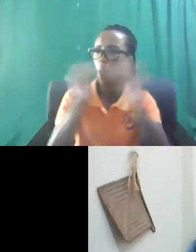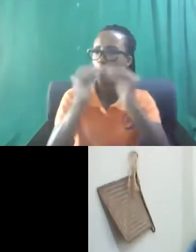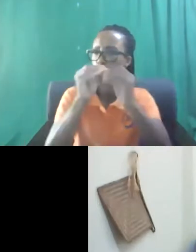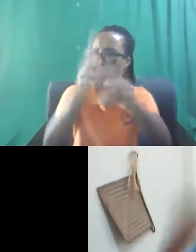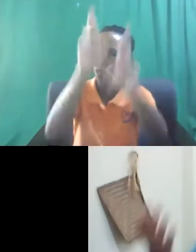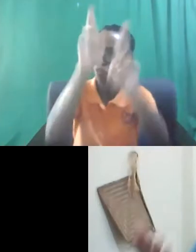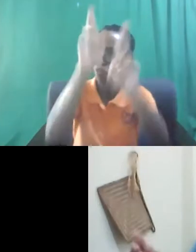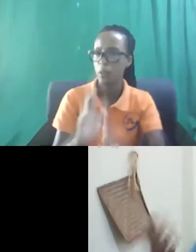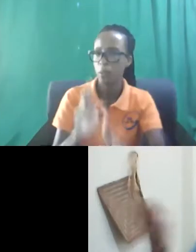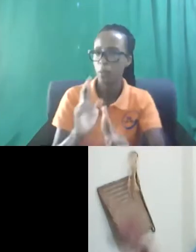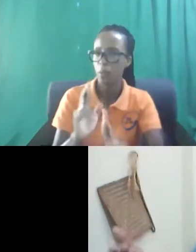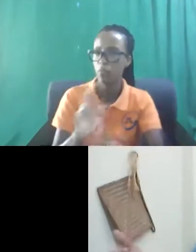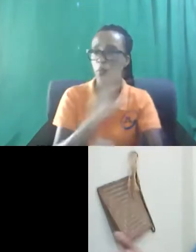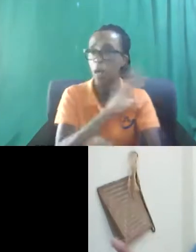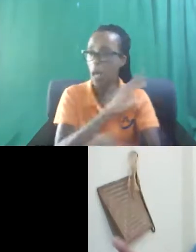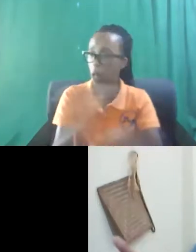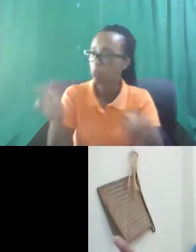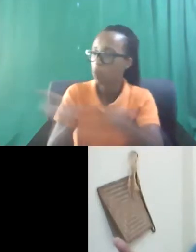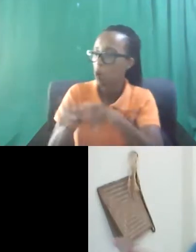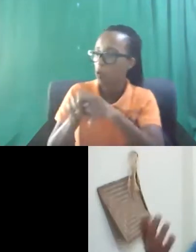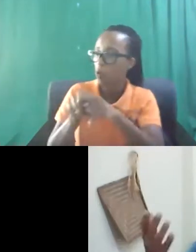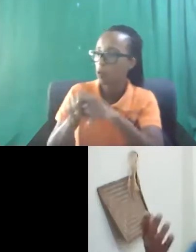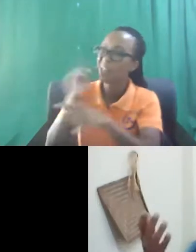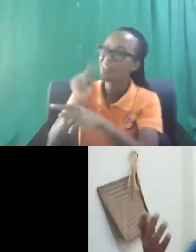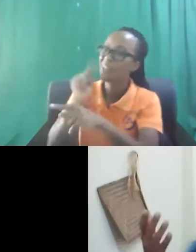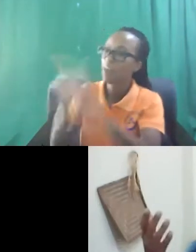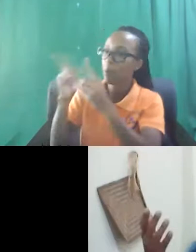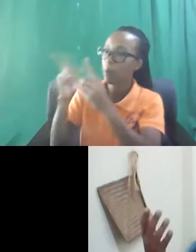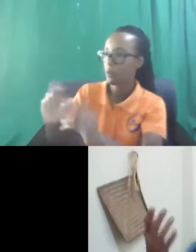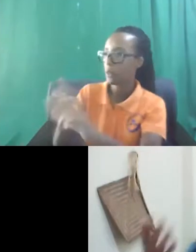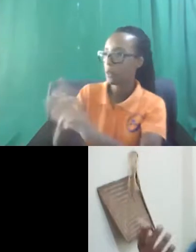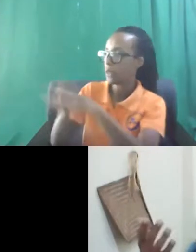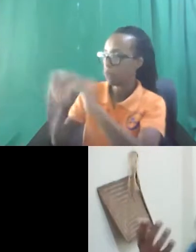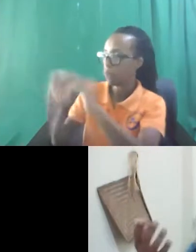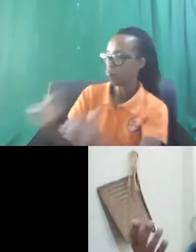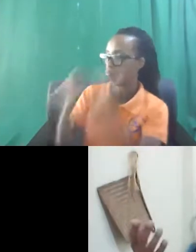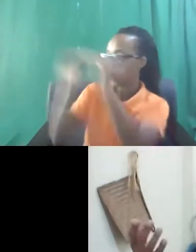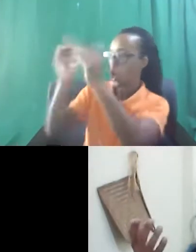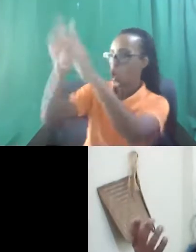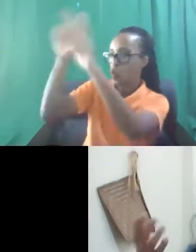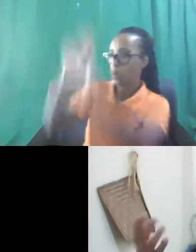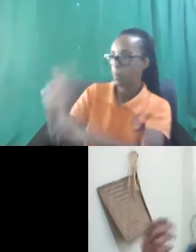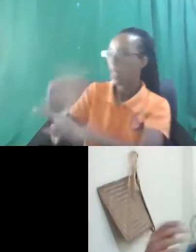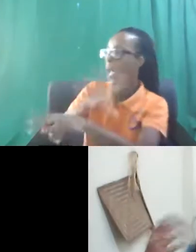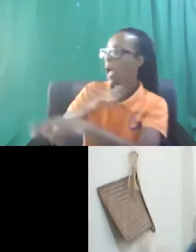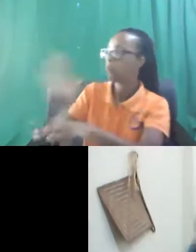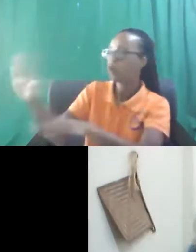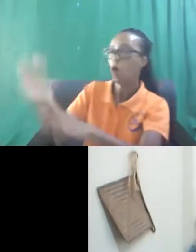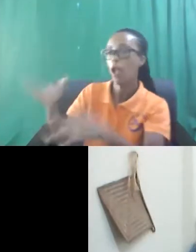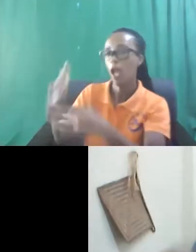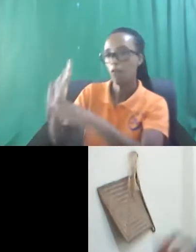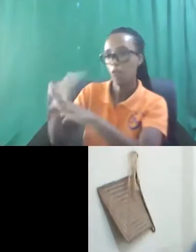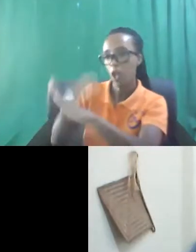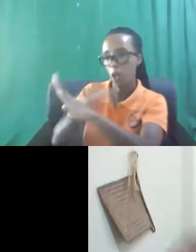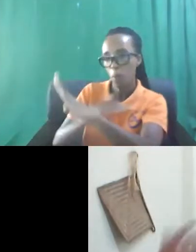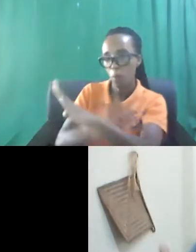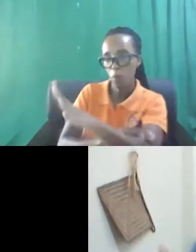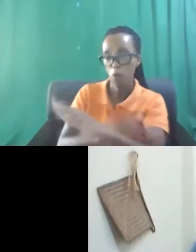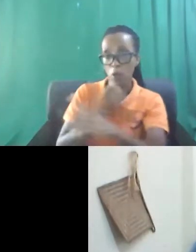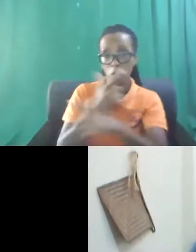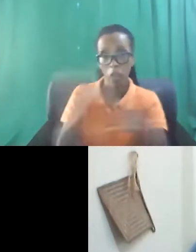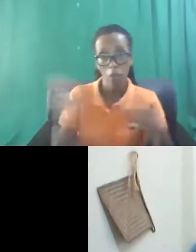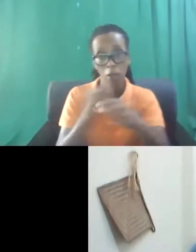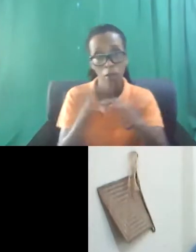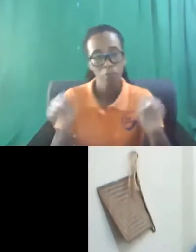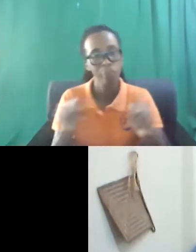the status of deaf communities and deaf people's lives. So sign language linguistics has, like, fueled social and political